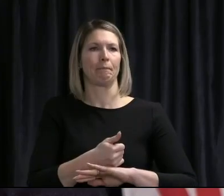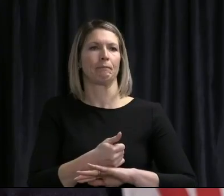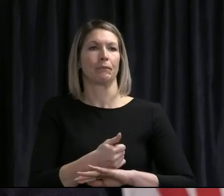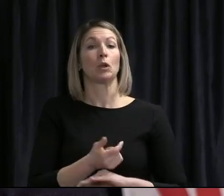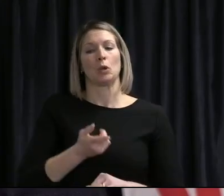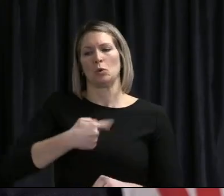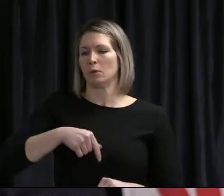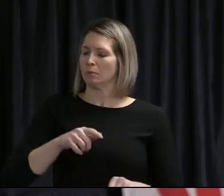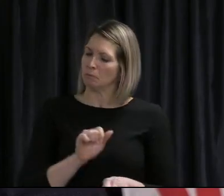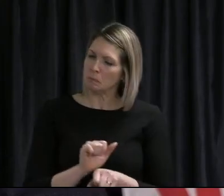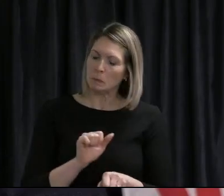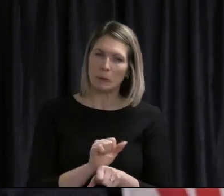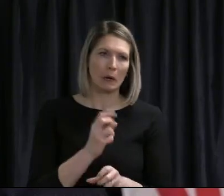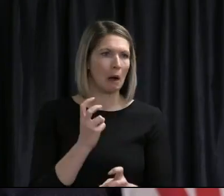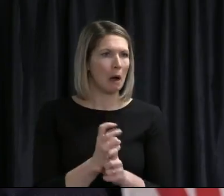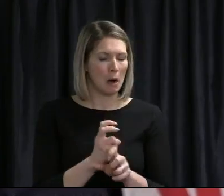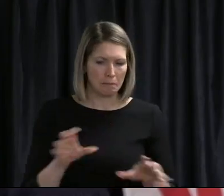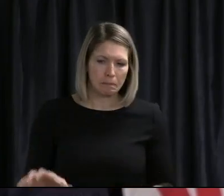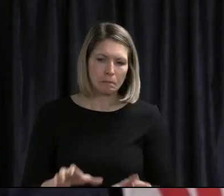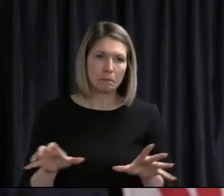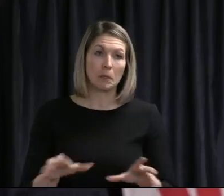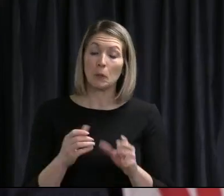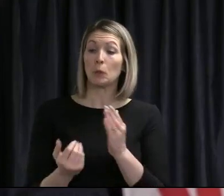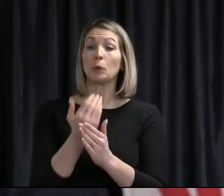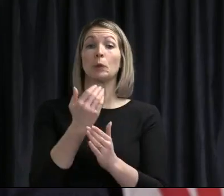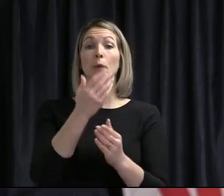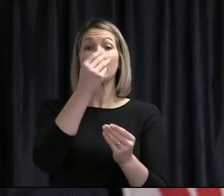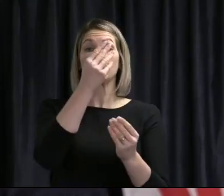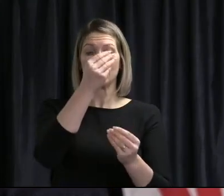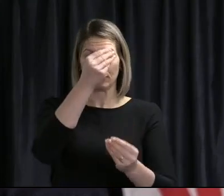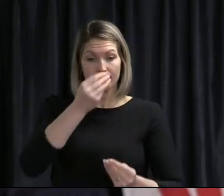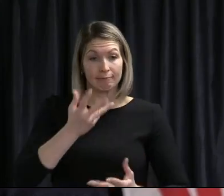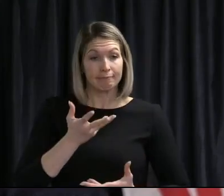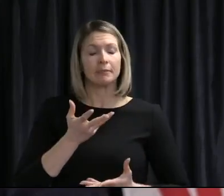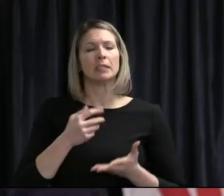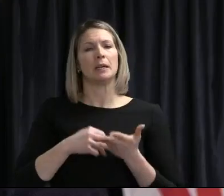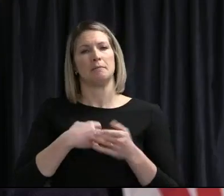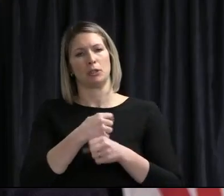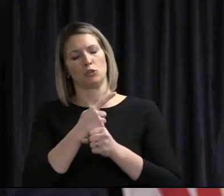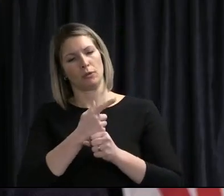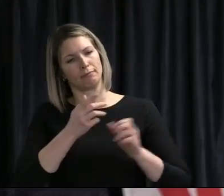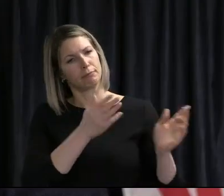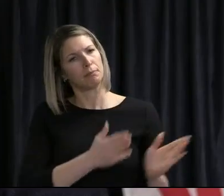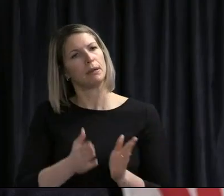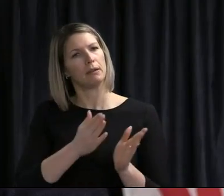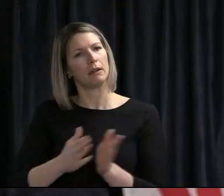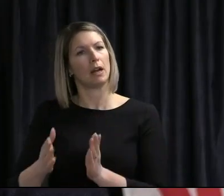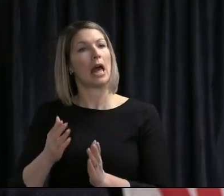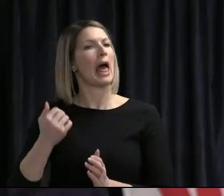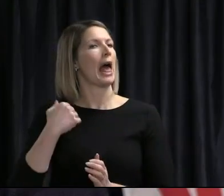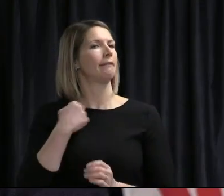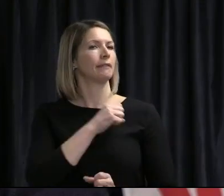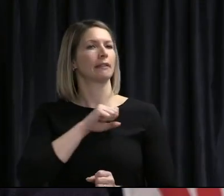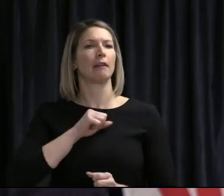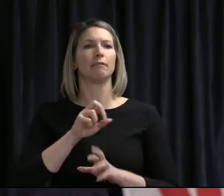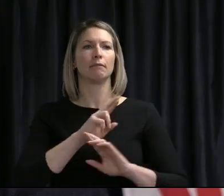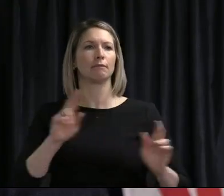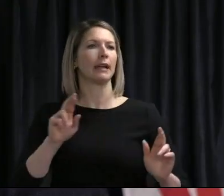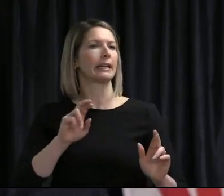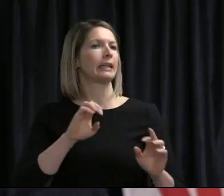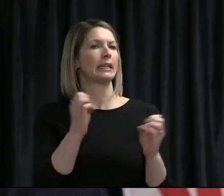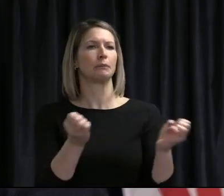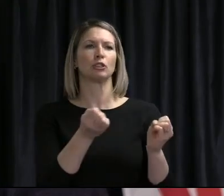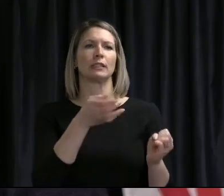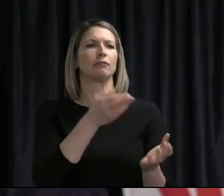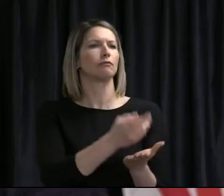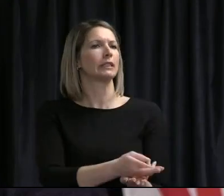and working diligently to respond to any cases that arise, and our regional health authorities are also prepared to respond. We believe we